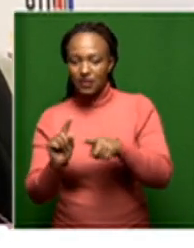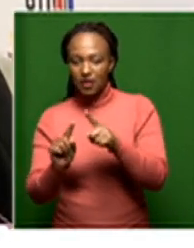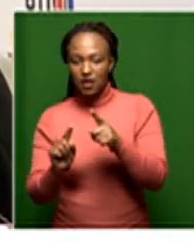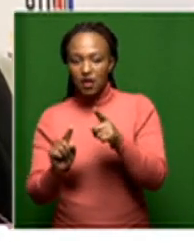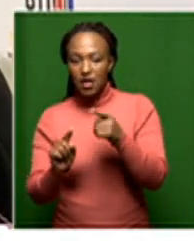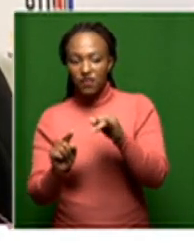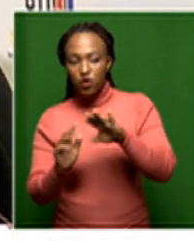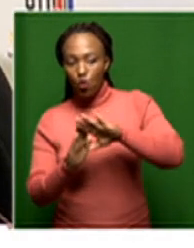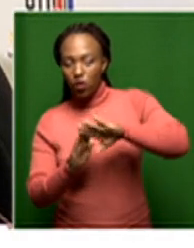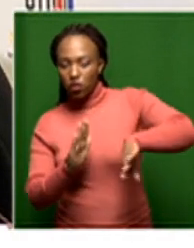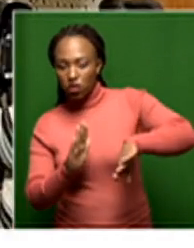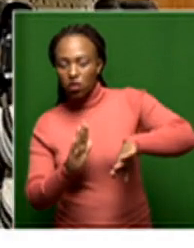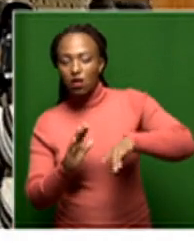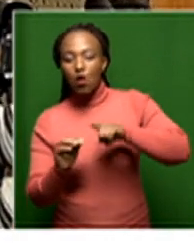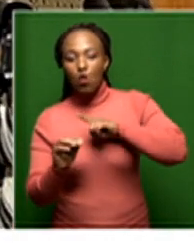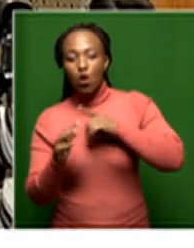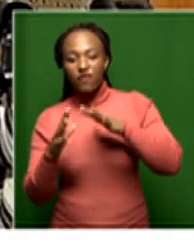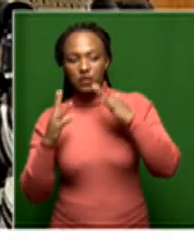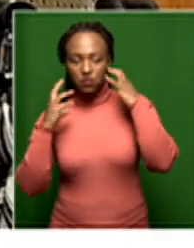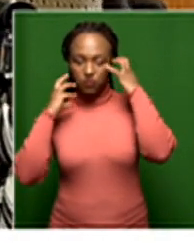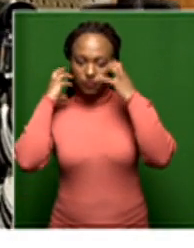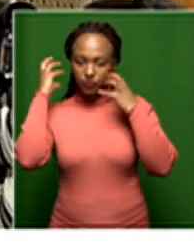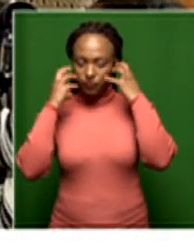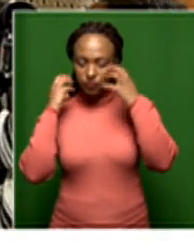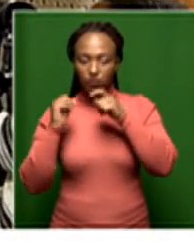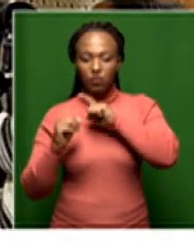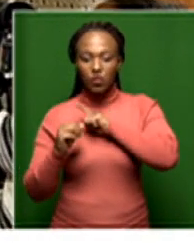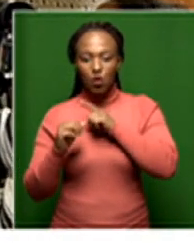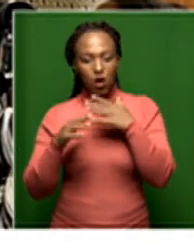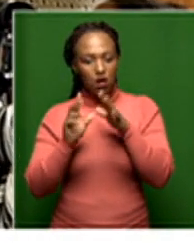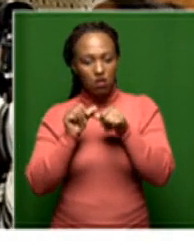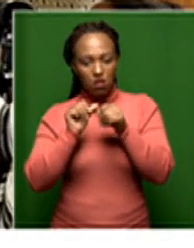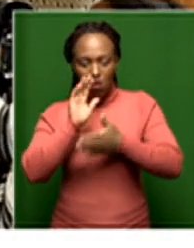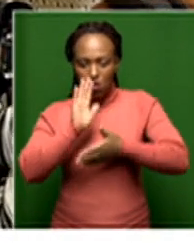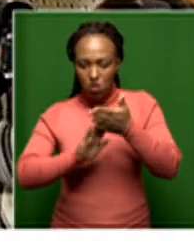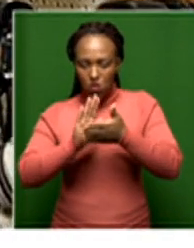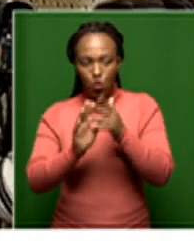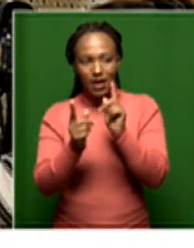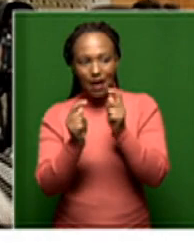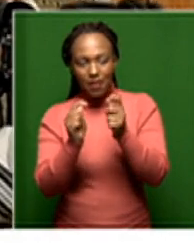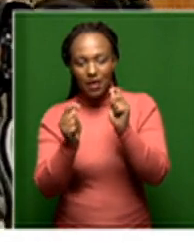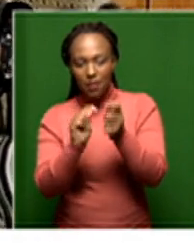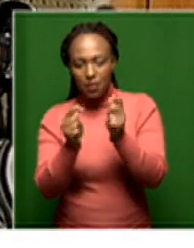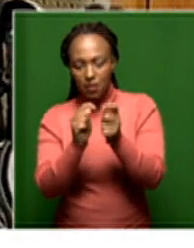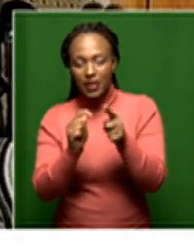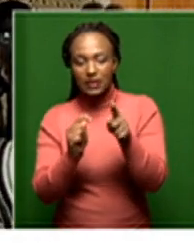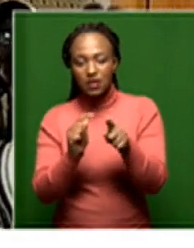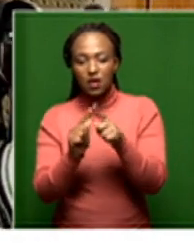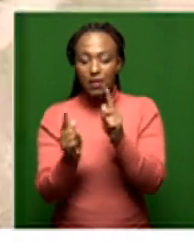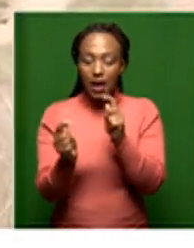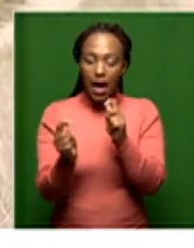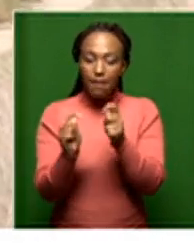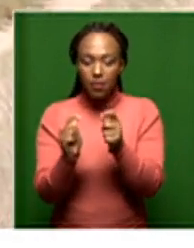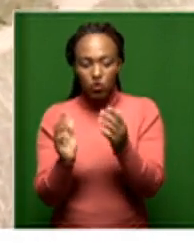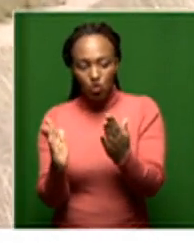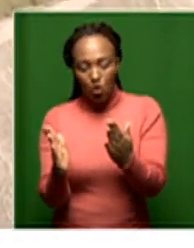I said earlier, which is we have created confusion because there is an ongoing process of an amendment. If that amendment is taken off the